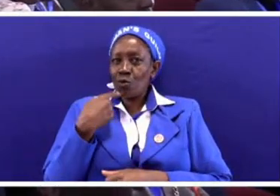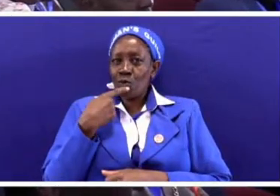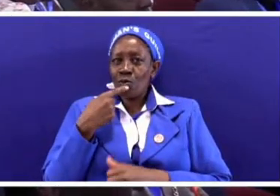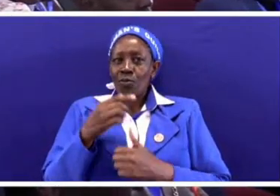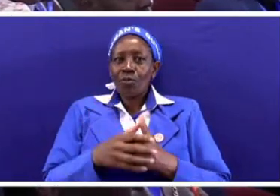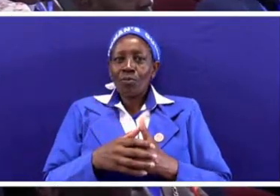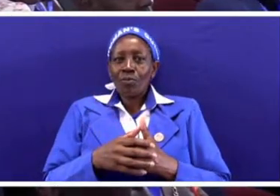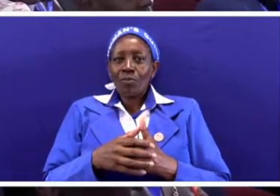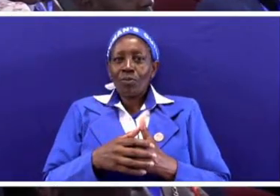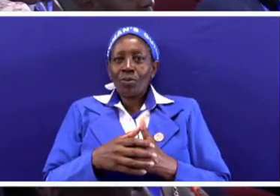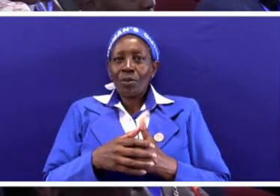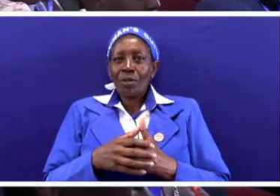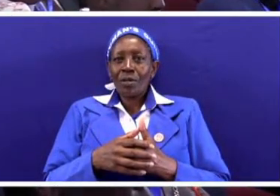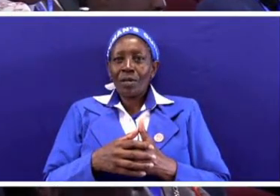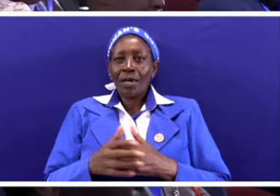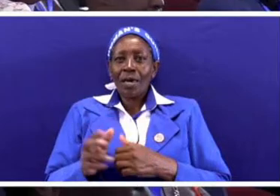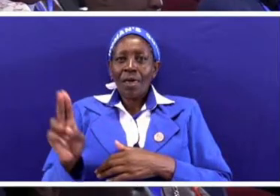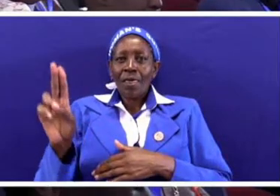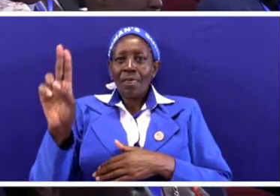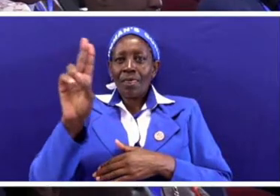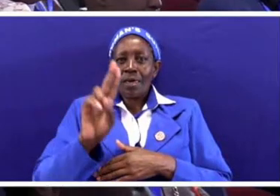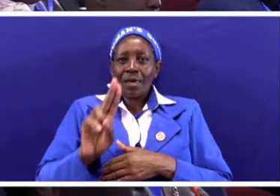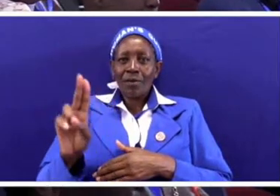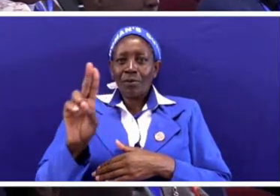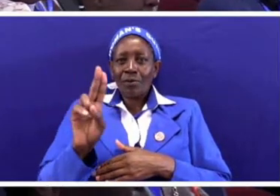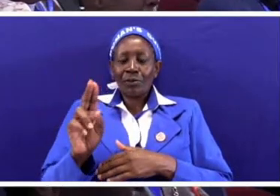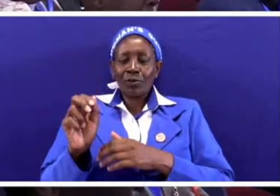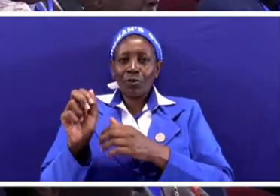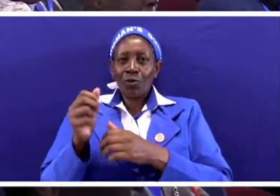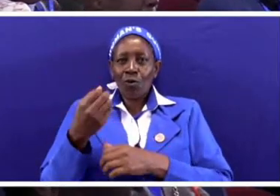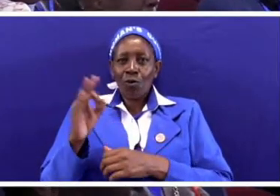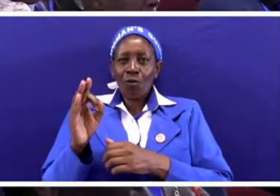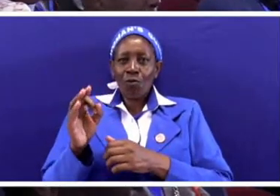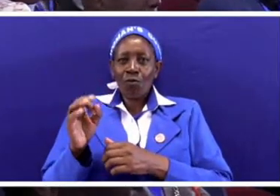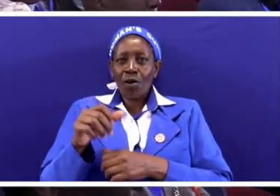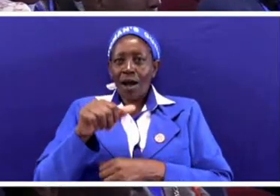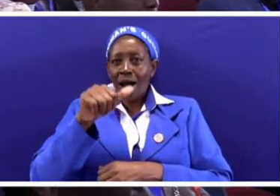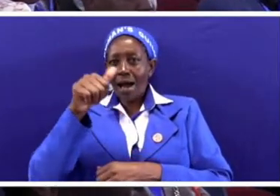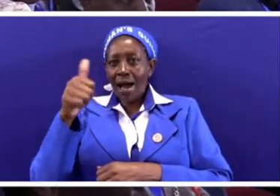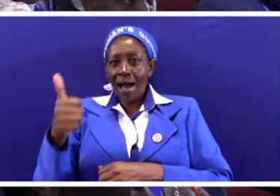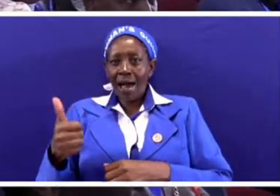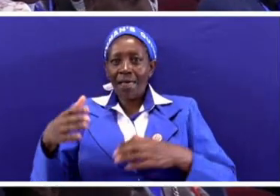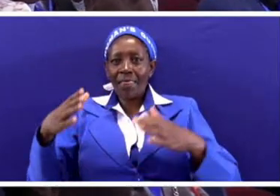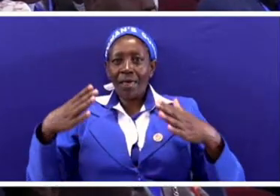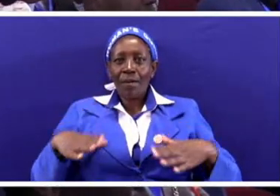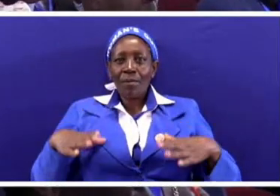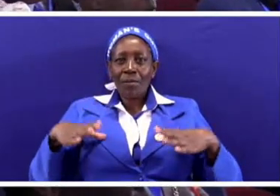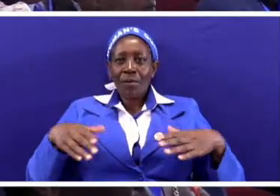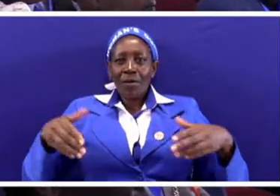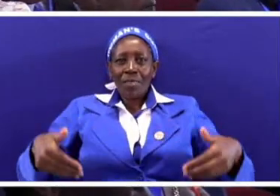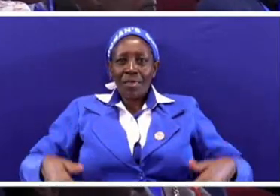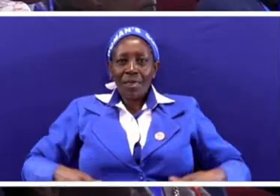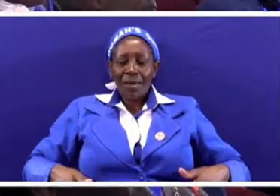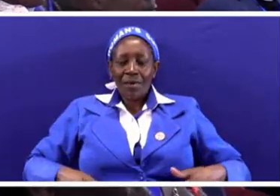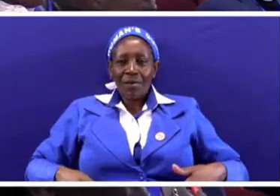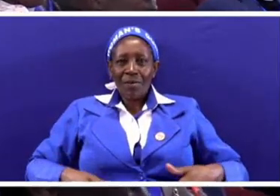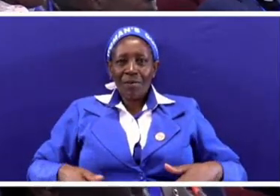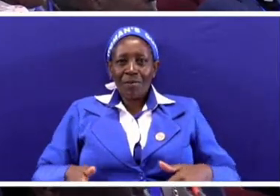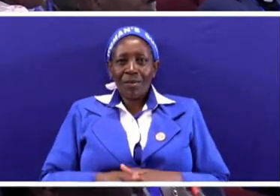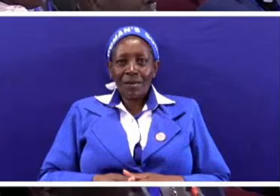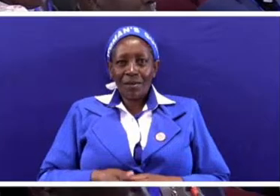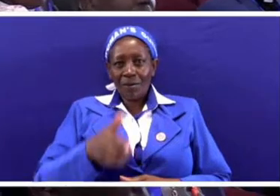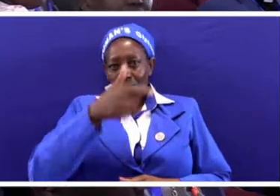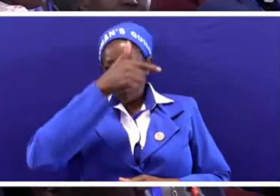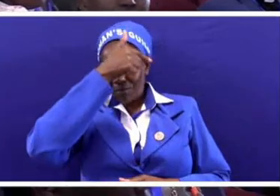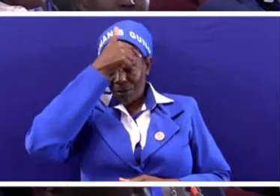the use of other people, particularly the youth and the young. Because if we don't